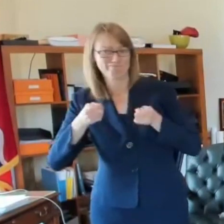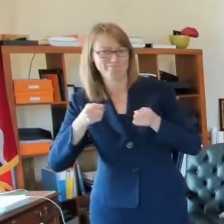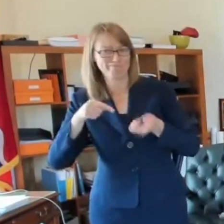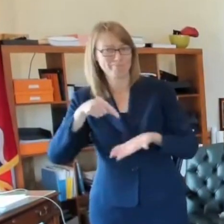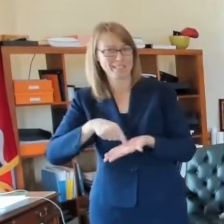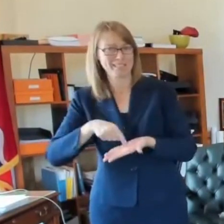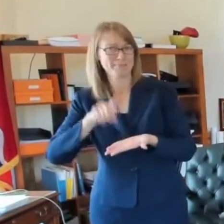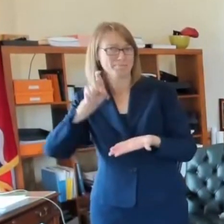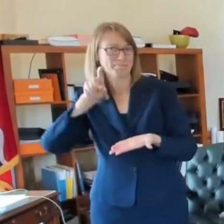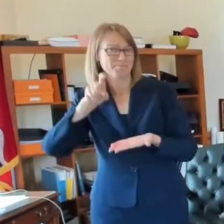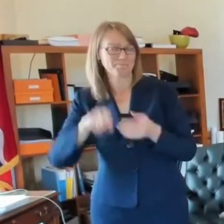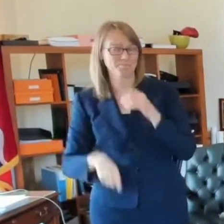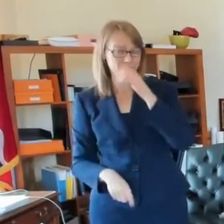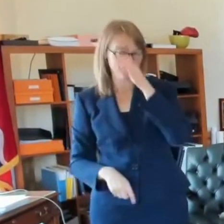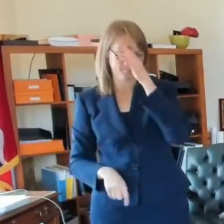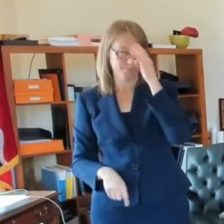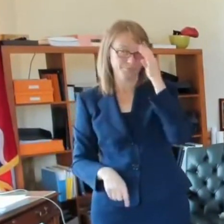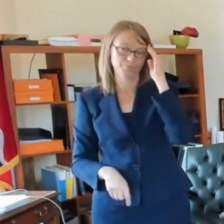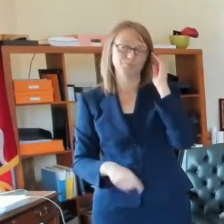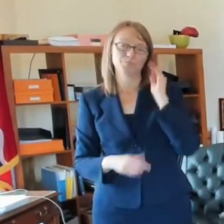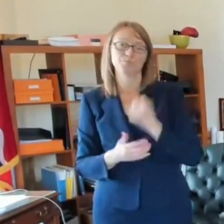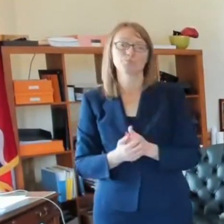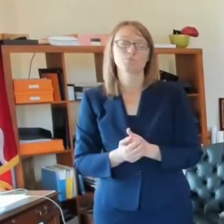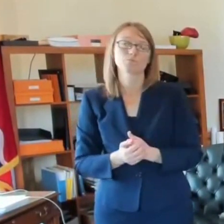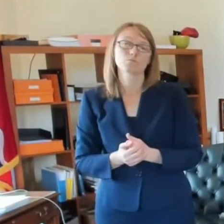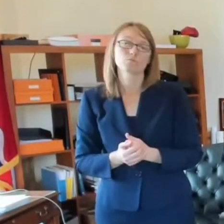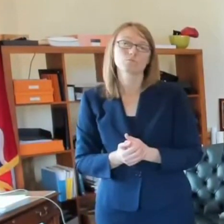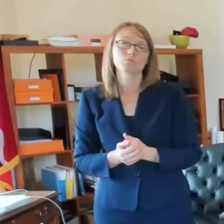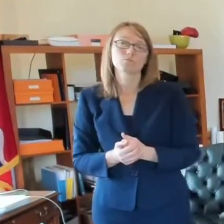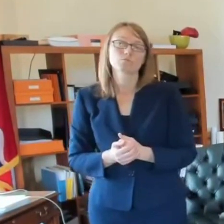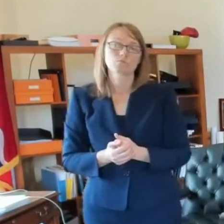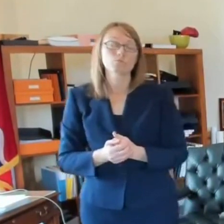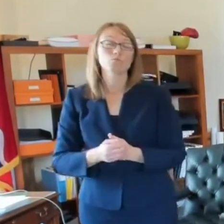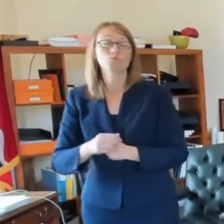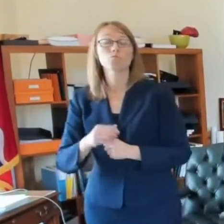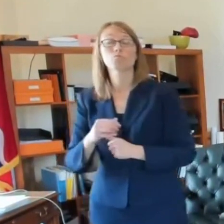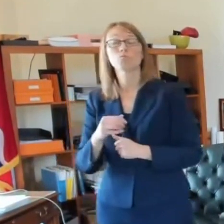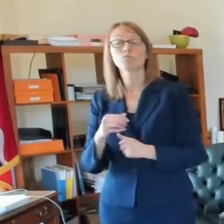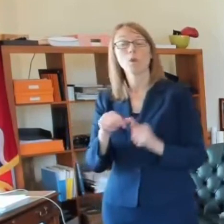Permanent measures in terms of law enforcement, yes.